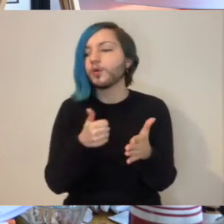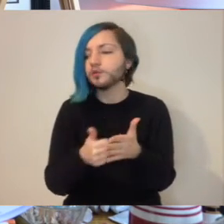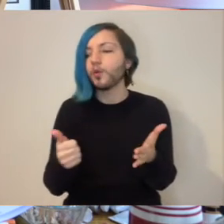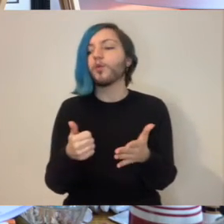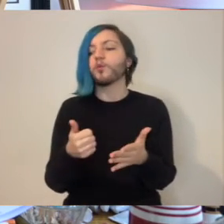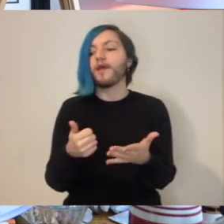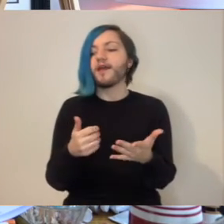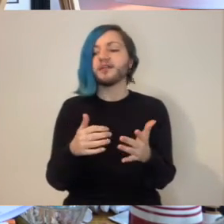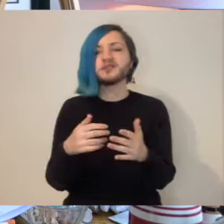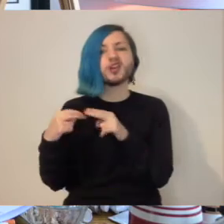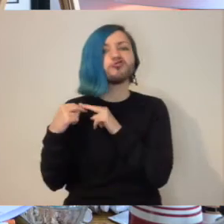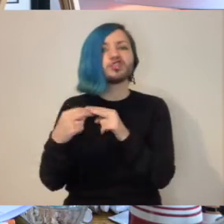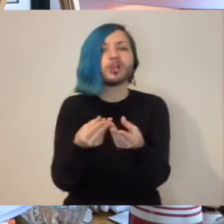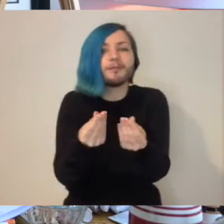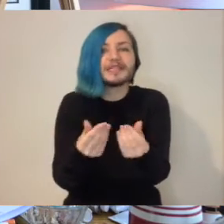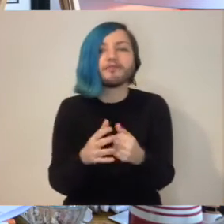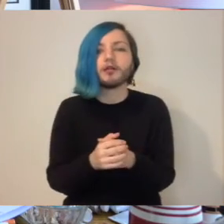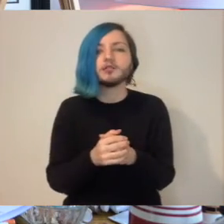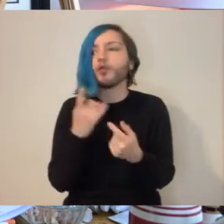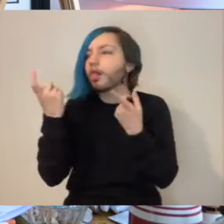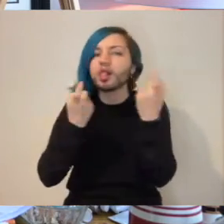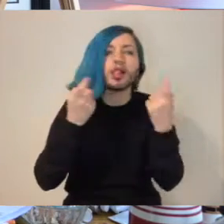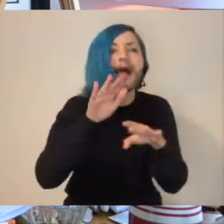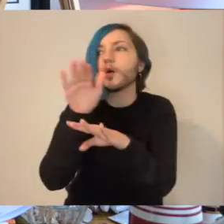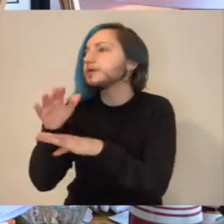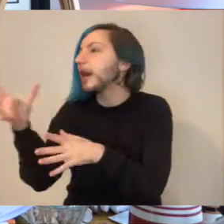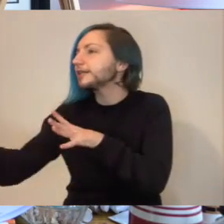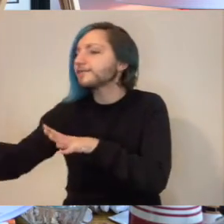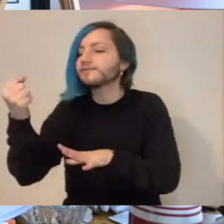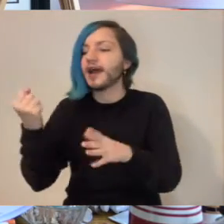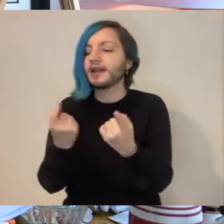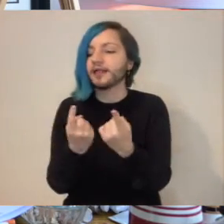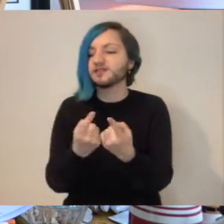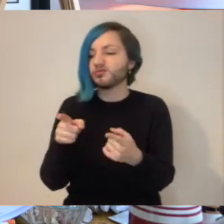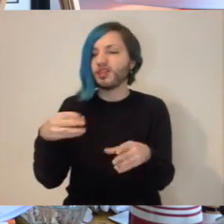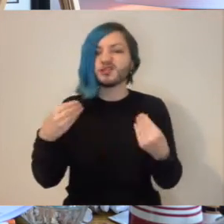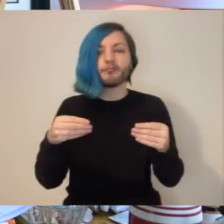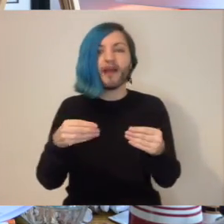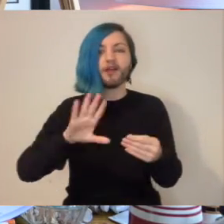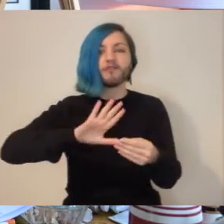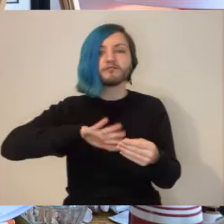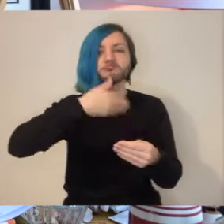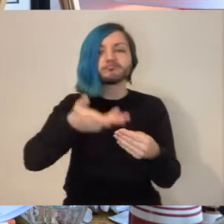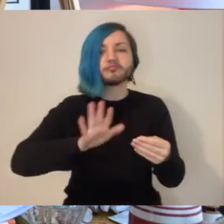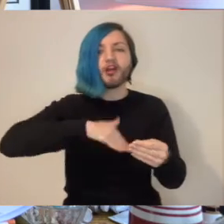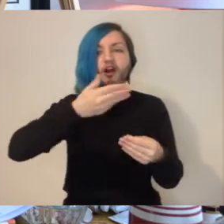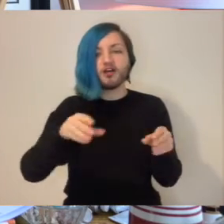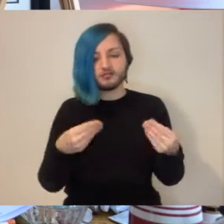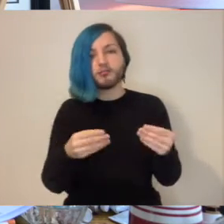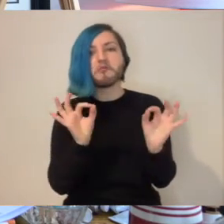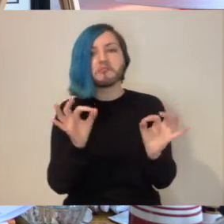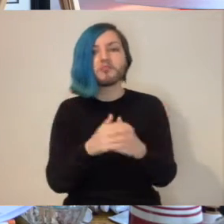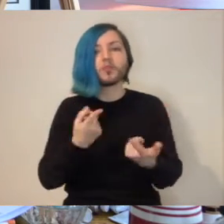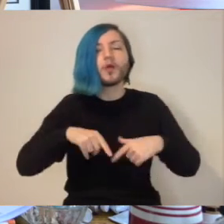always sticking to, traditional materials. You're scraping around outside and finding, this is the back of an old card,